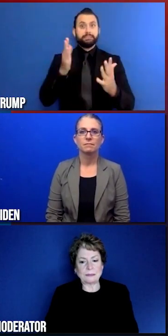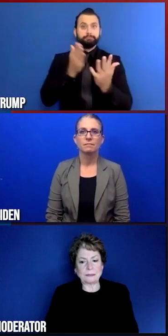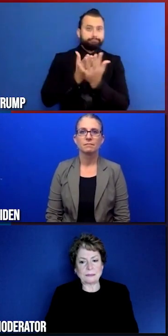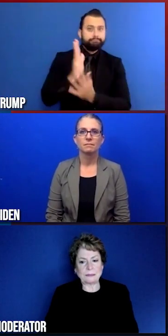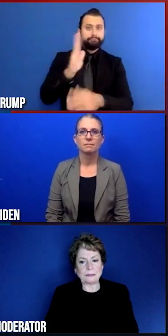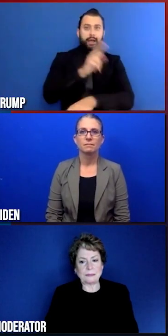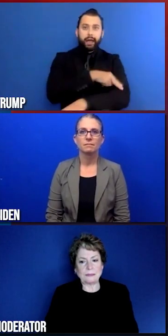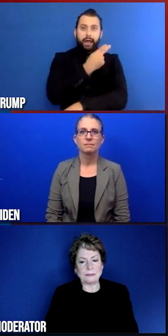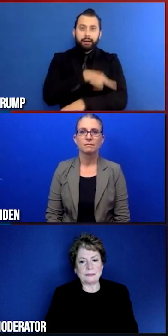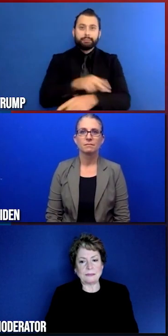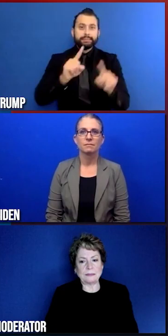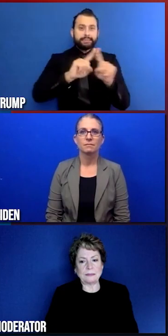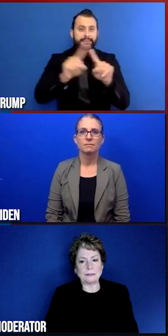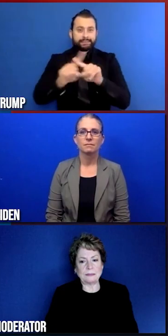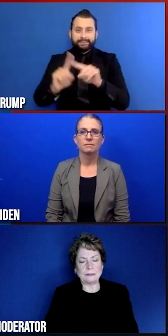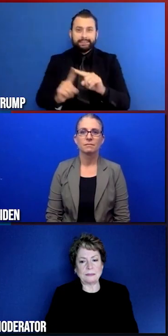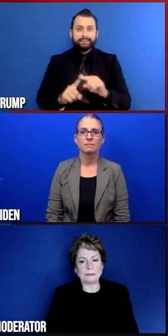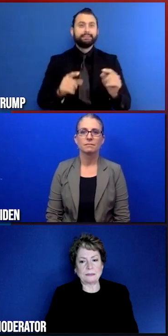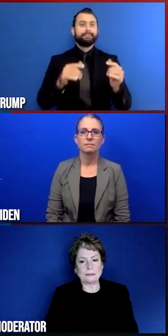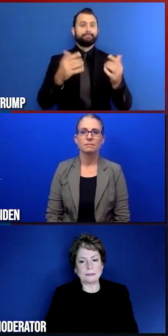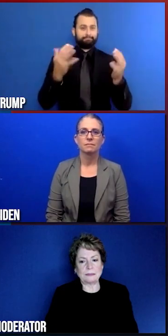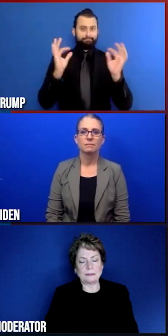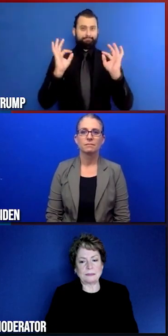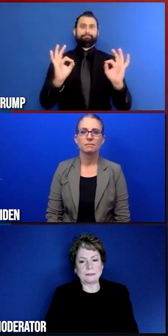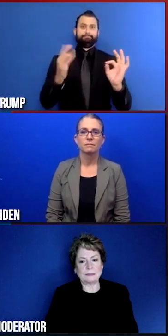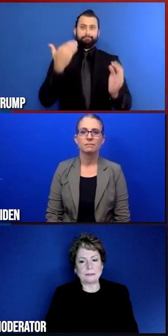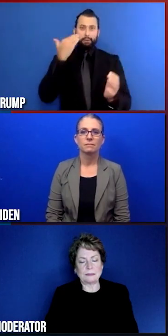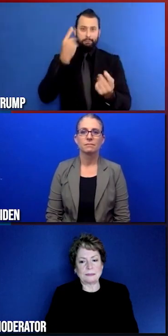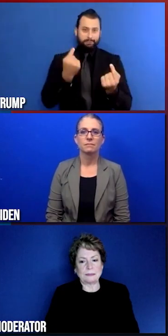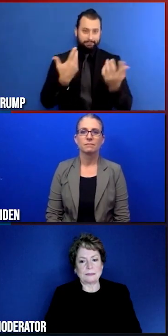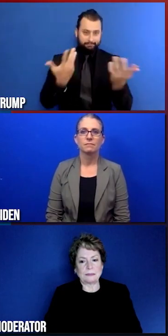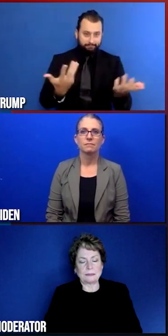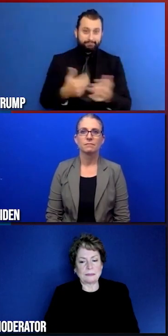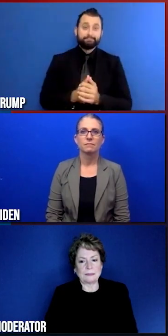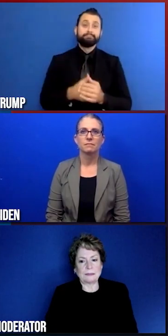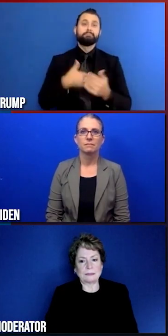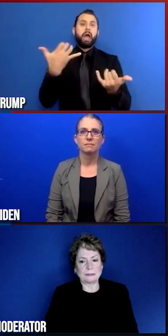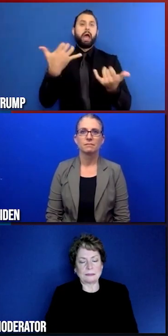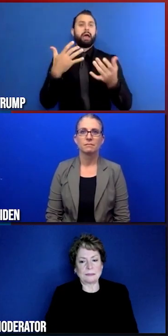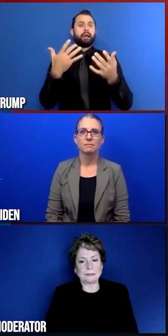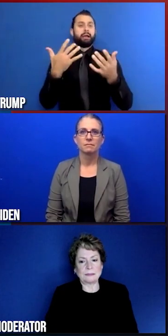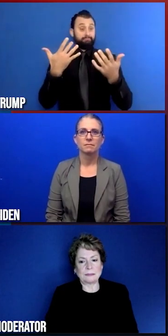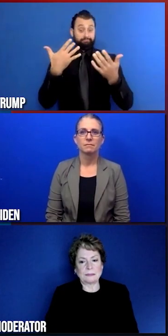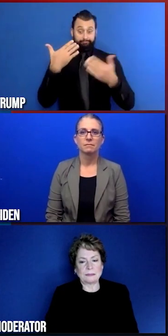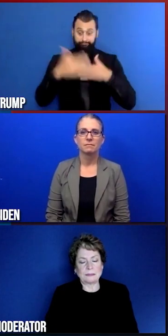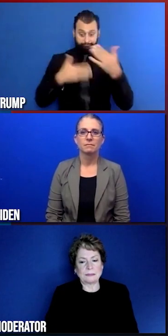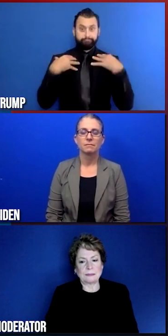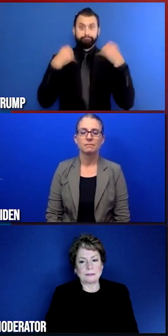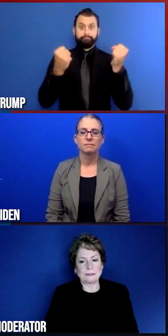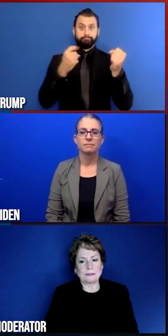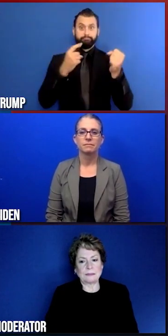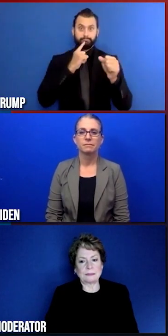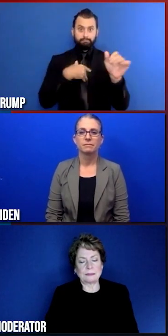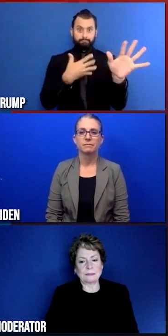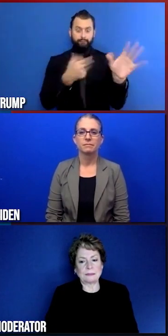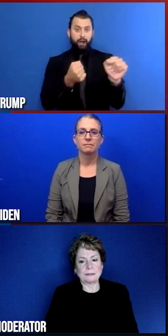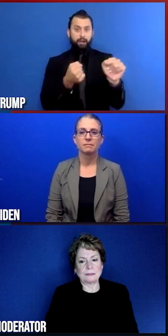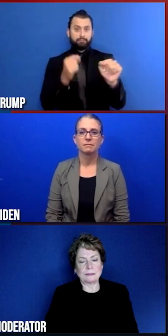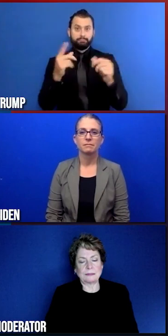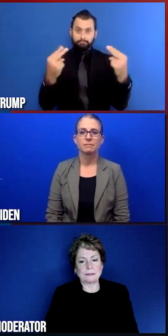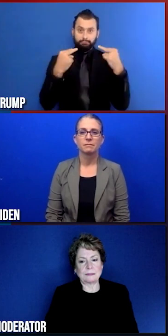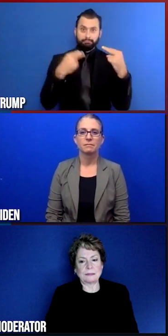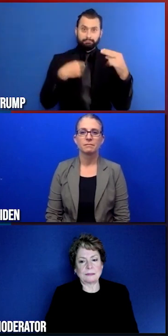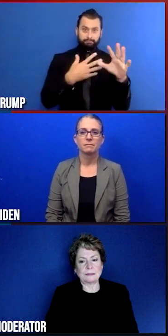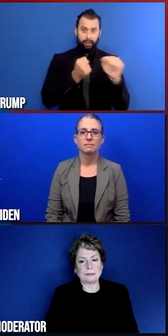period of time, and I got better very fast, or I wouldn't be here tonight. And now they say I'm immune. Whether it's 4 months or a lifetime, nobody's been able to say that,